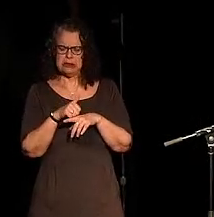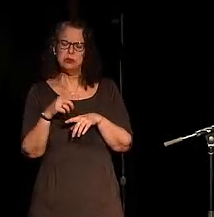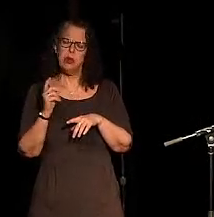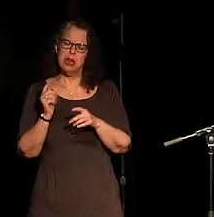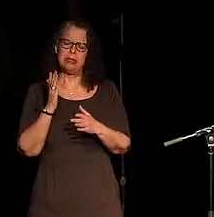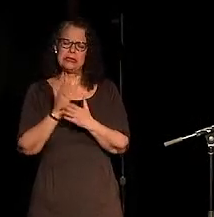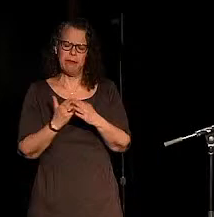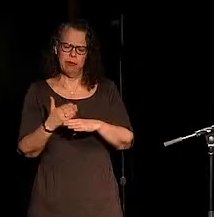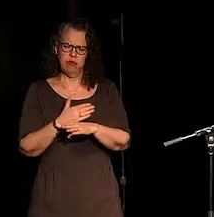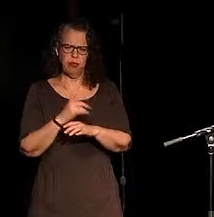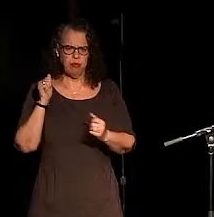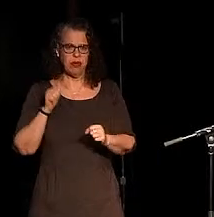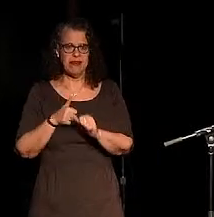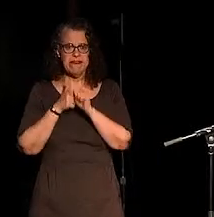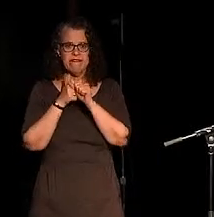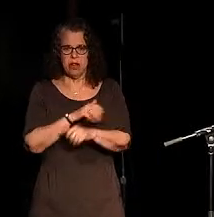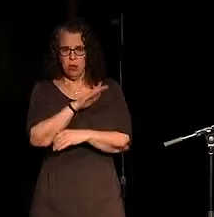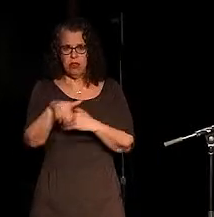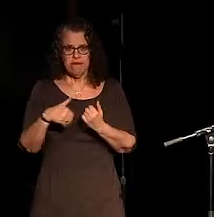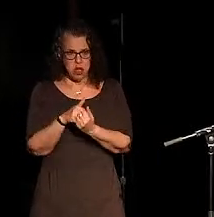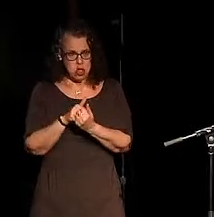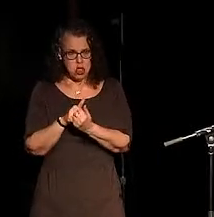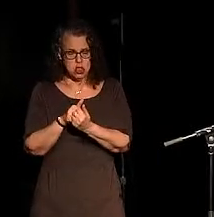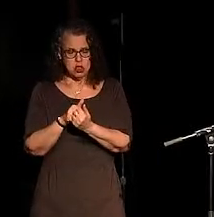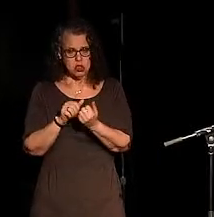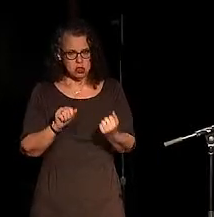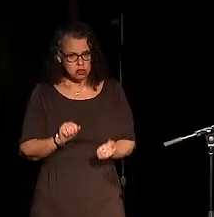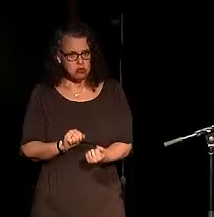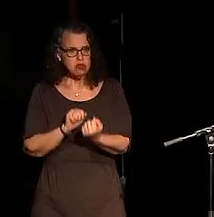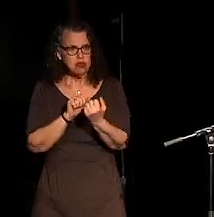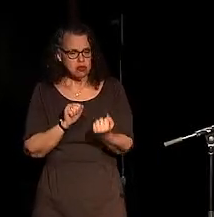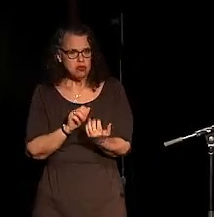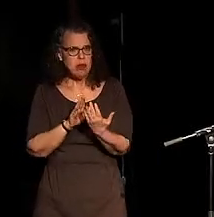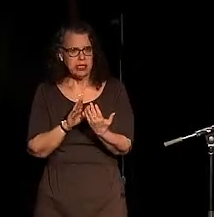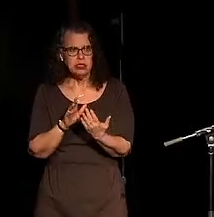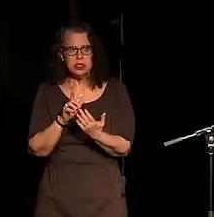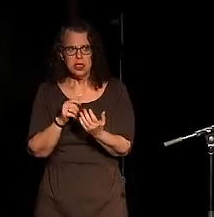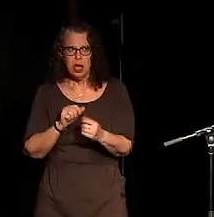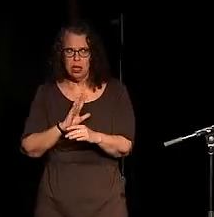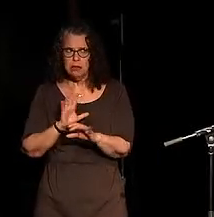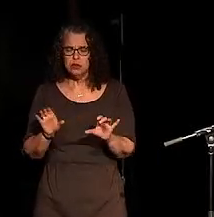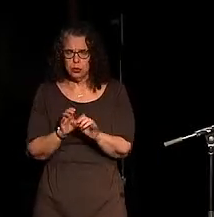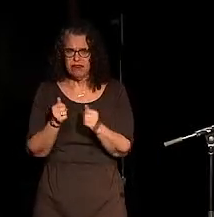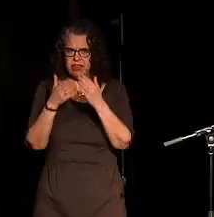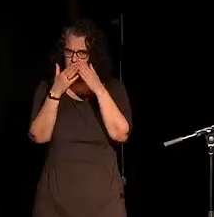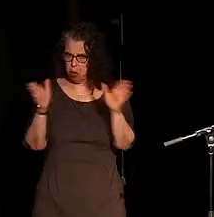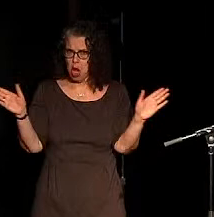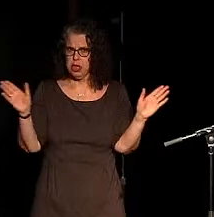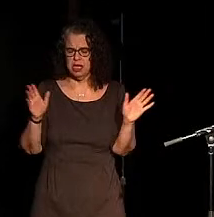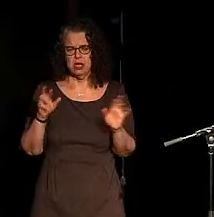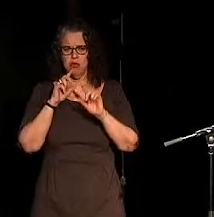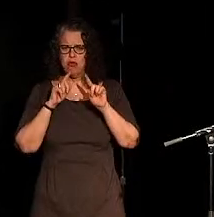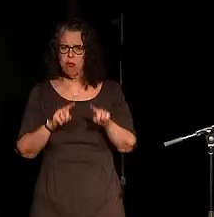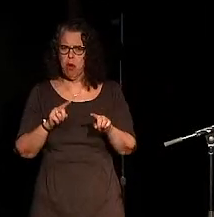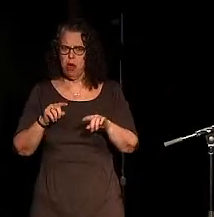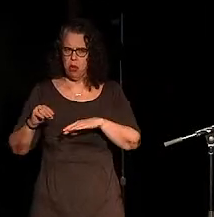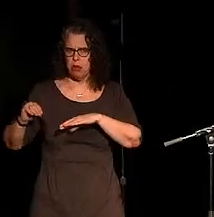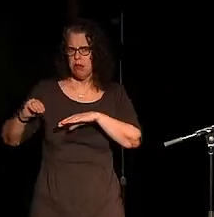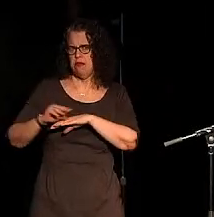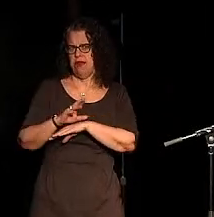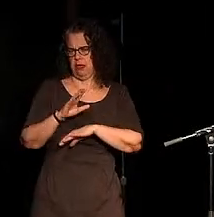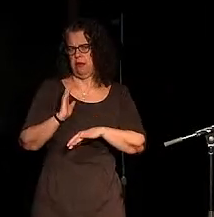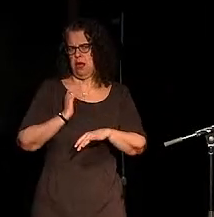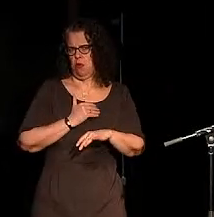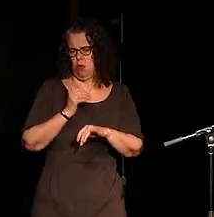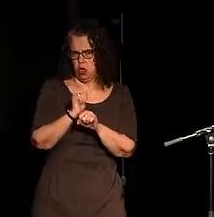whole strategy of implementing at a broader scale, I think that the report will help shape that work,